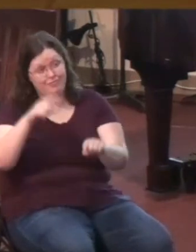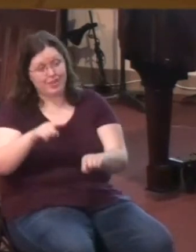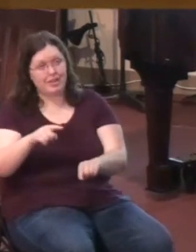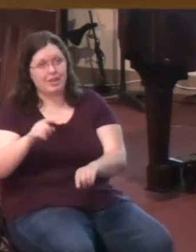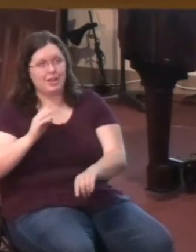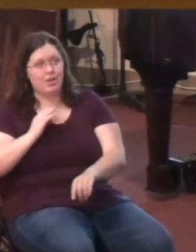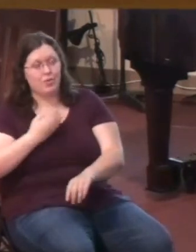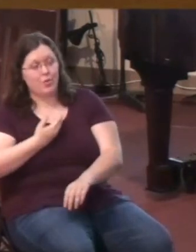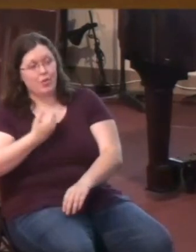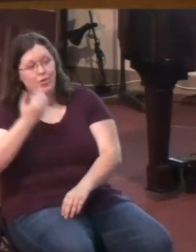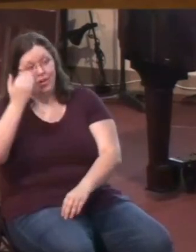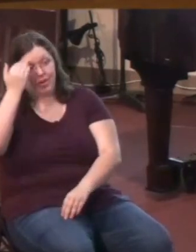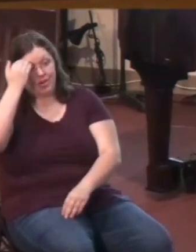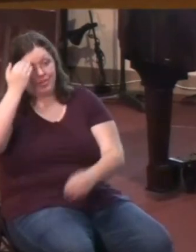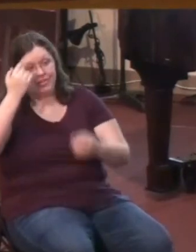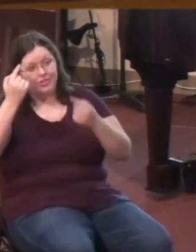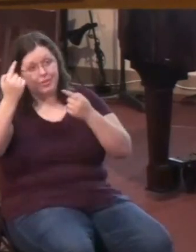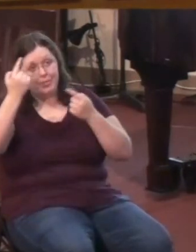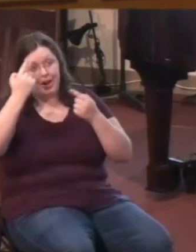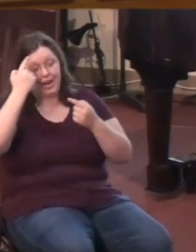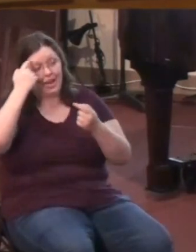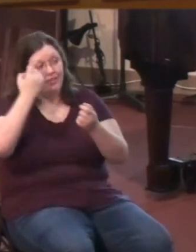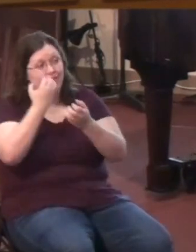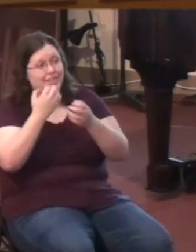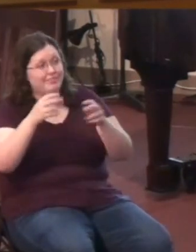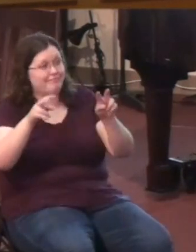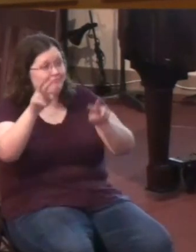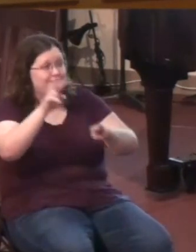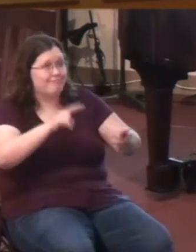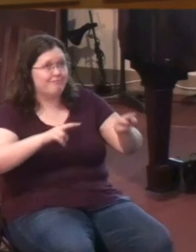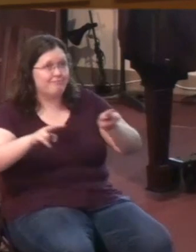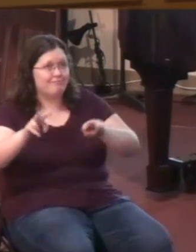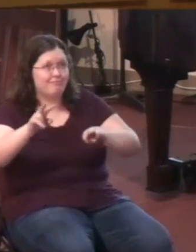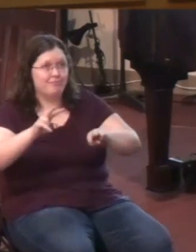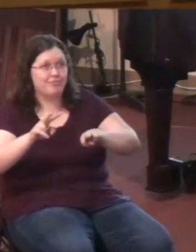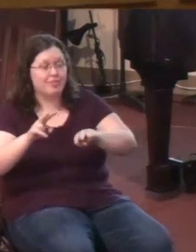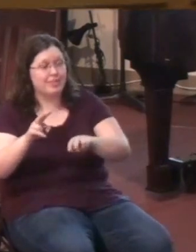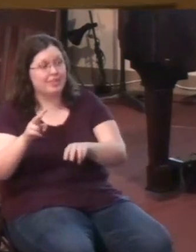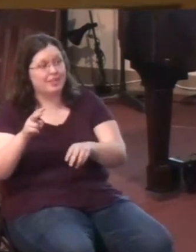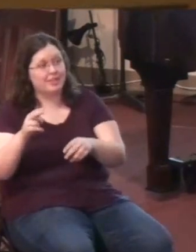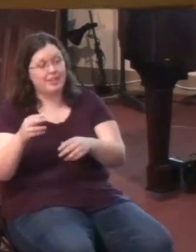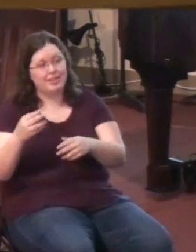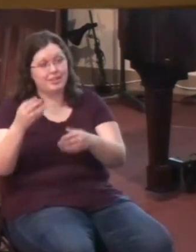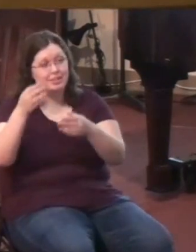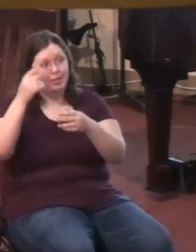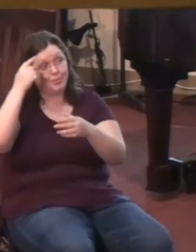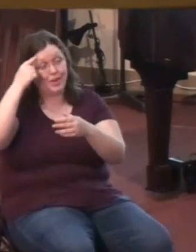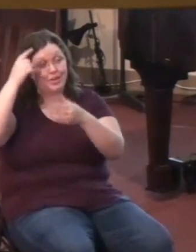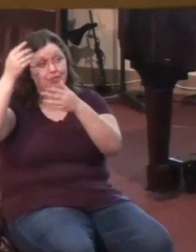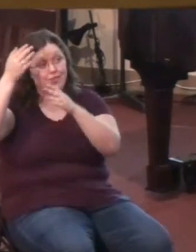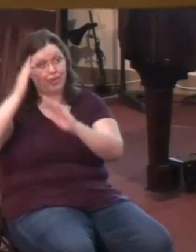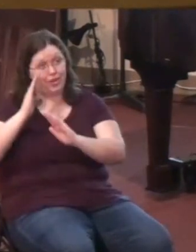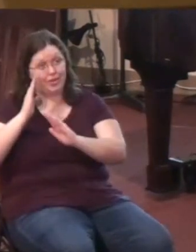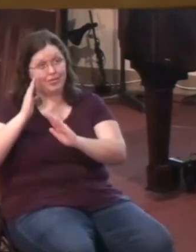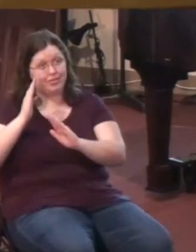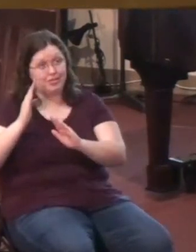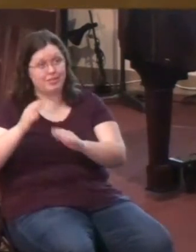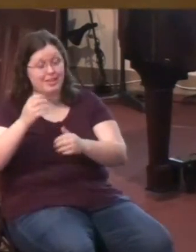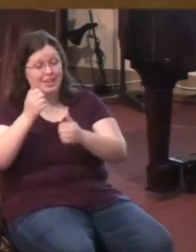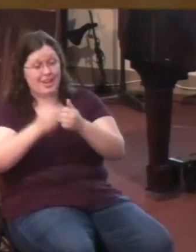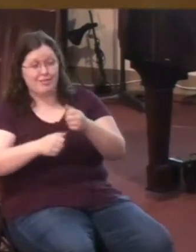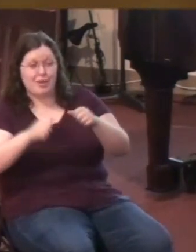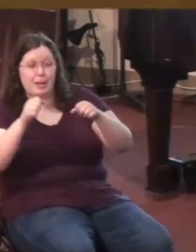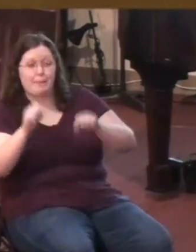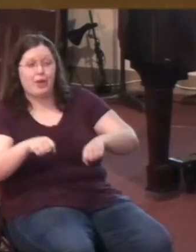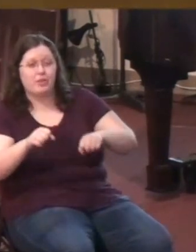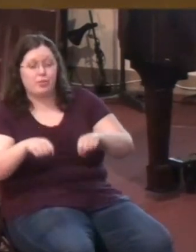conscious mind, say that's everything that I see out here, and then we have the divine mind of God, say that's every possible thought that I